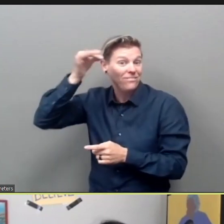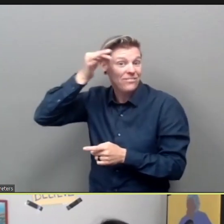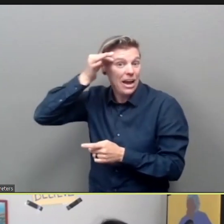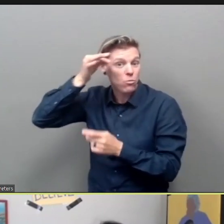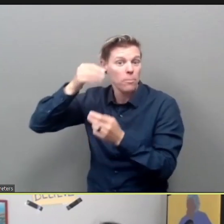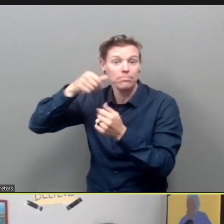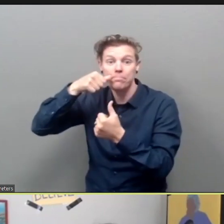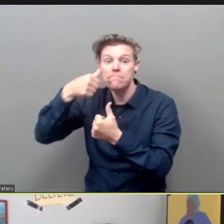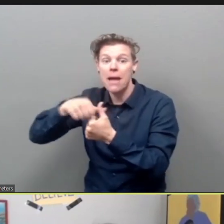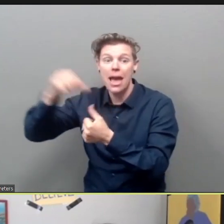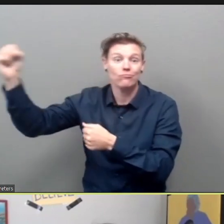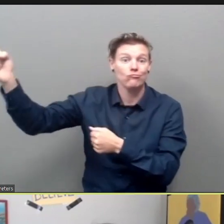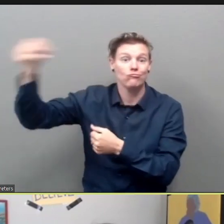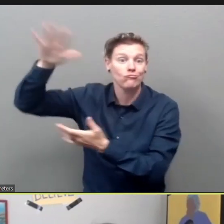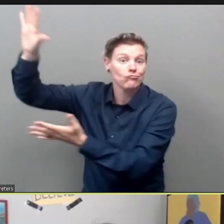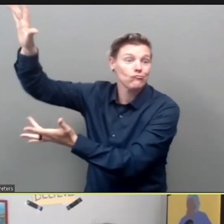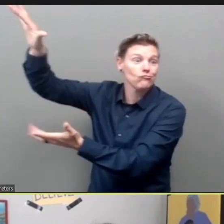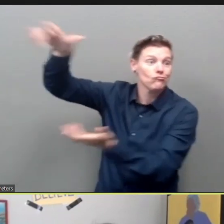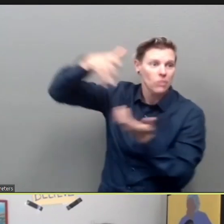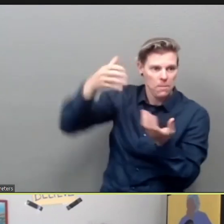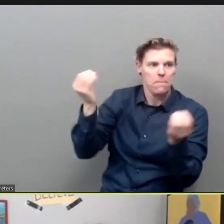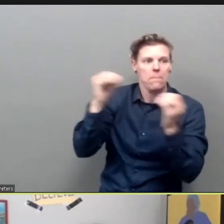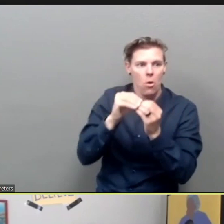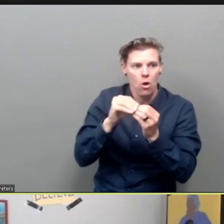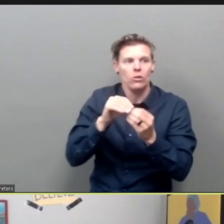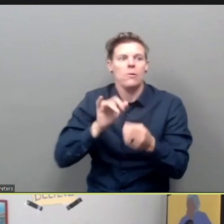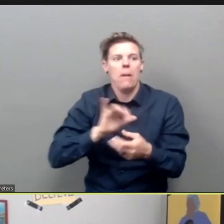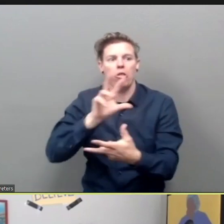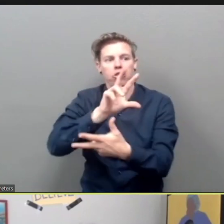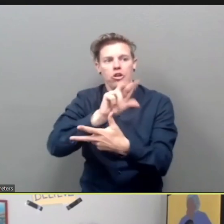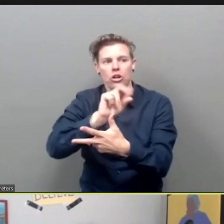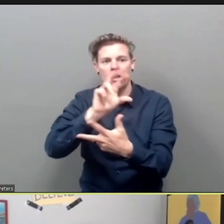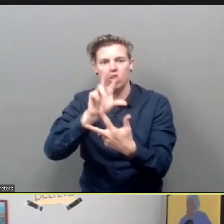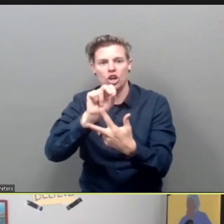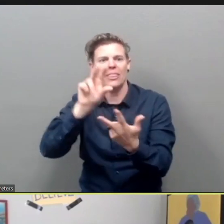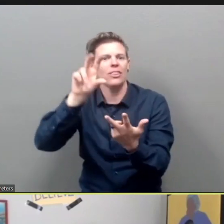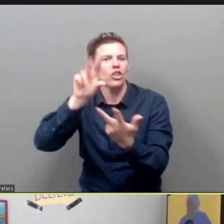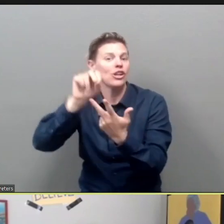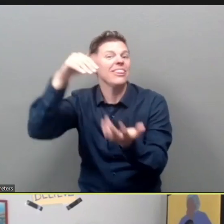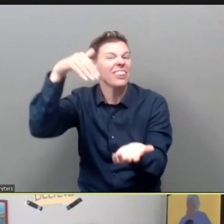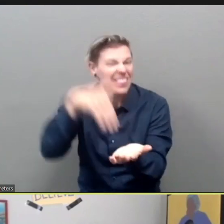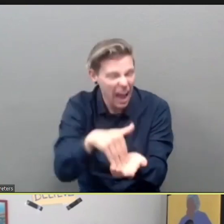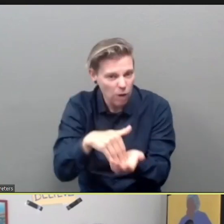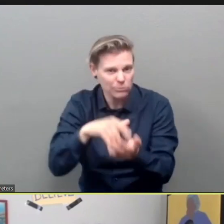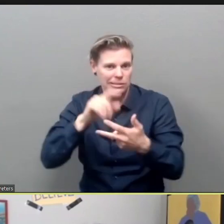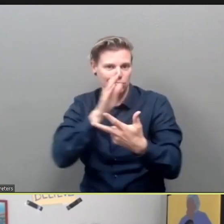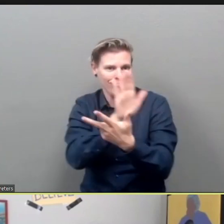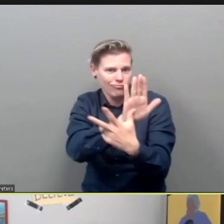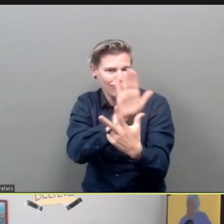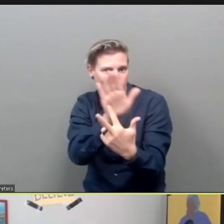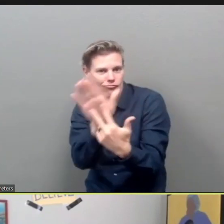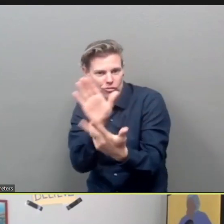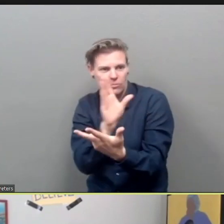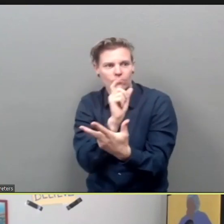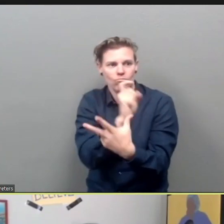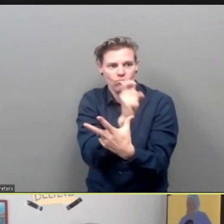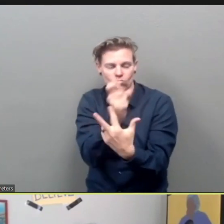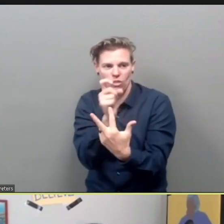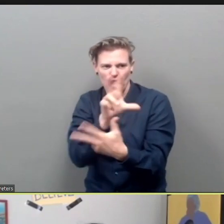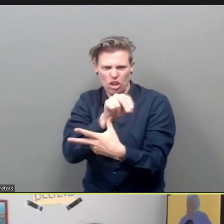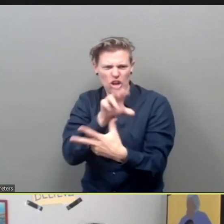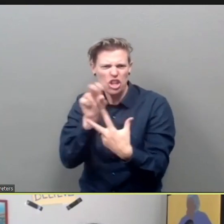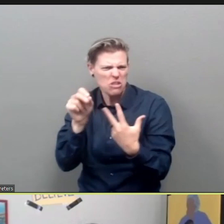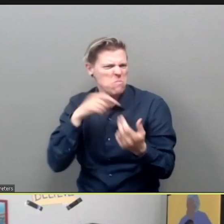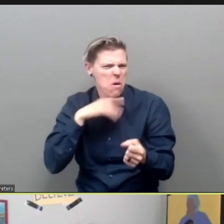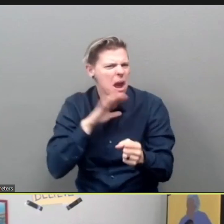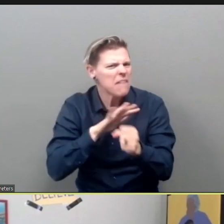dosing. So there will be, we believe there'll be enough capacity. I think initially there might be some waits,